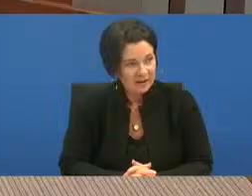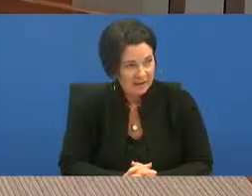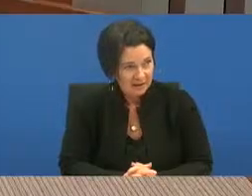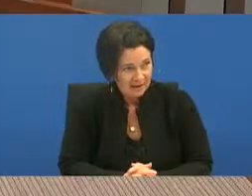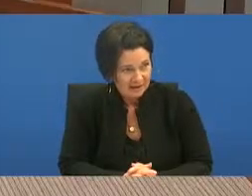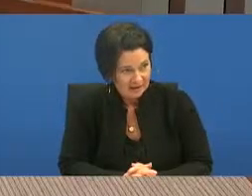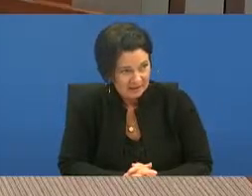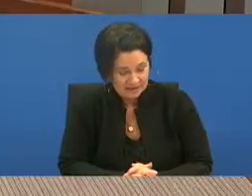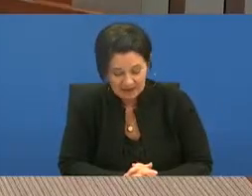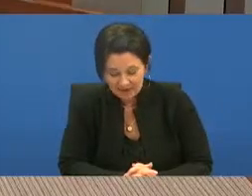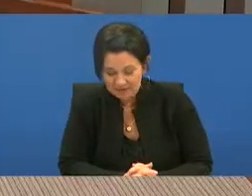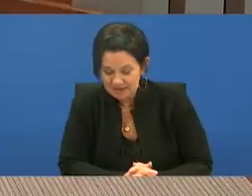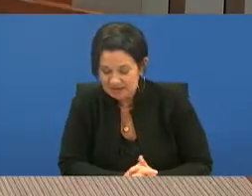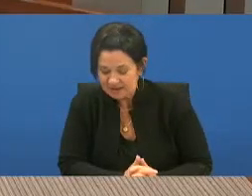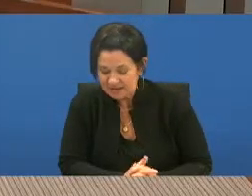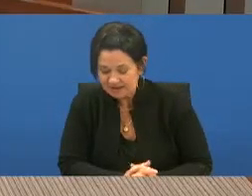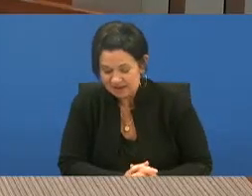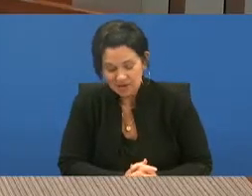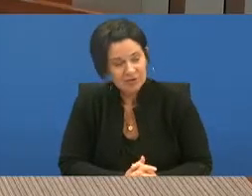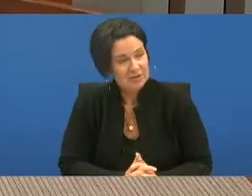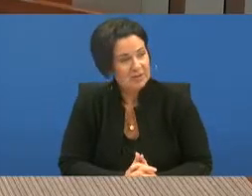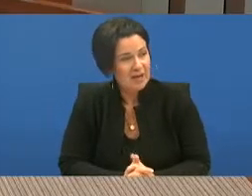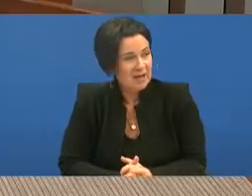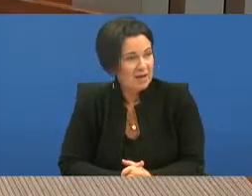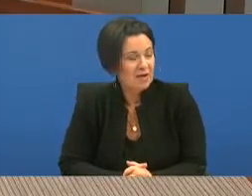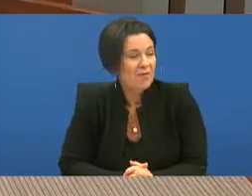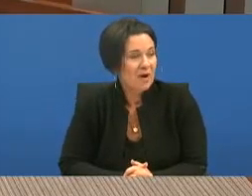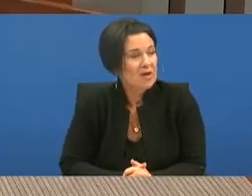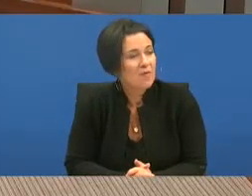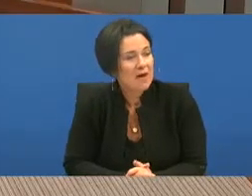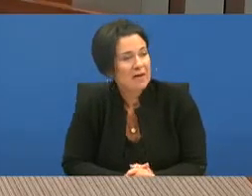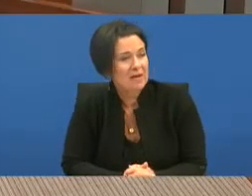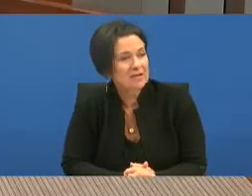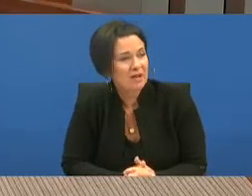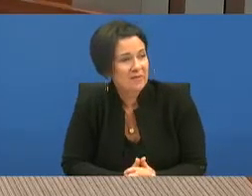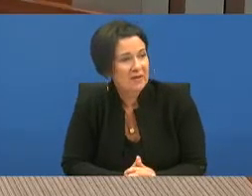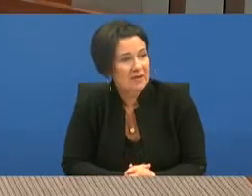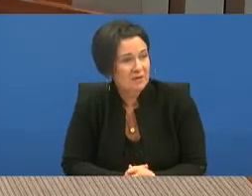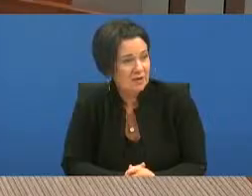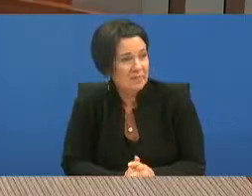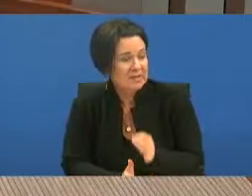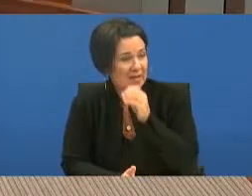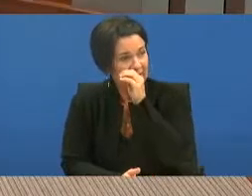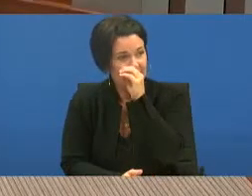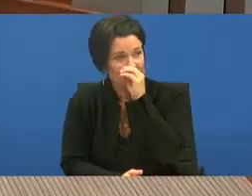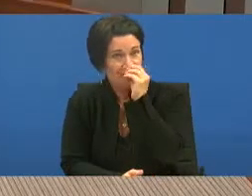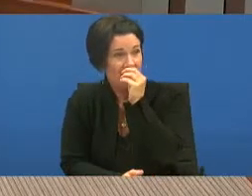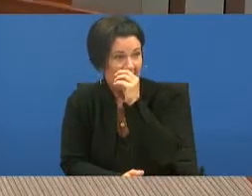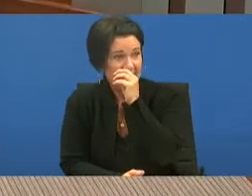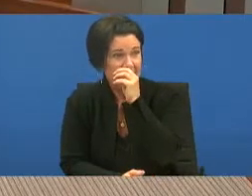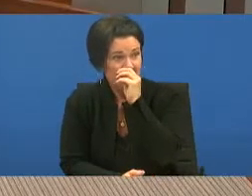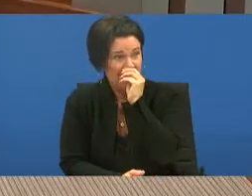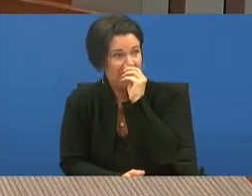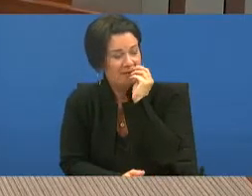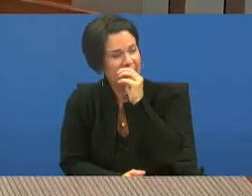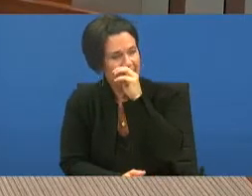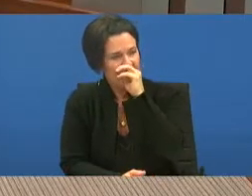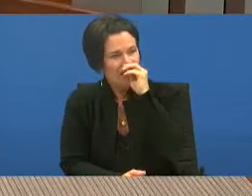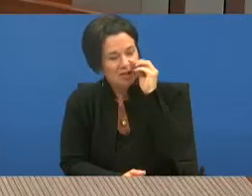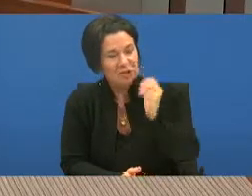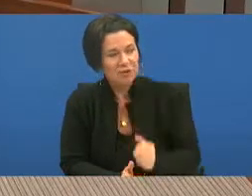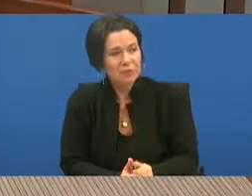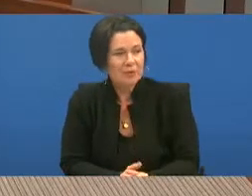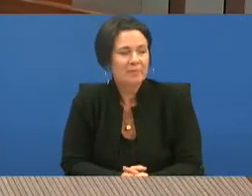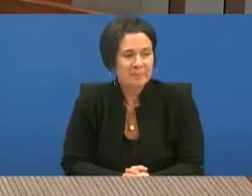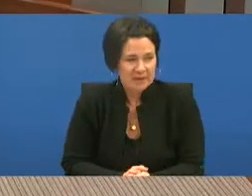I think it is because it's a subrecipient who's actually providing the service and is essential service. I mean, do these people need to get paid? Yes. Is this